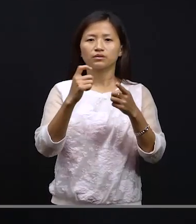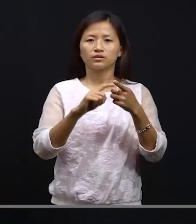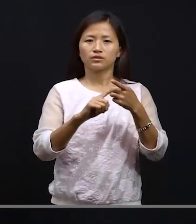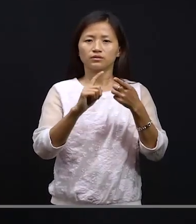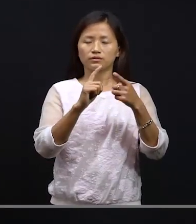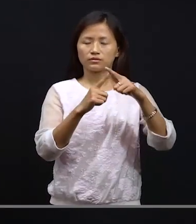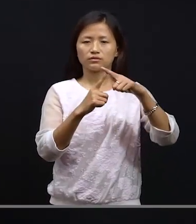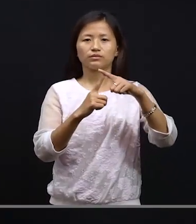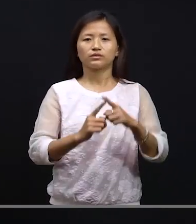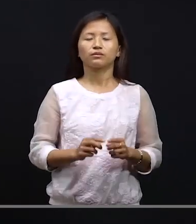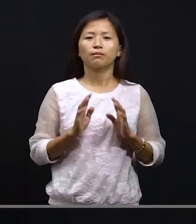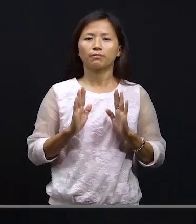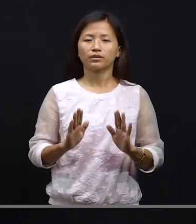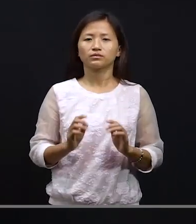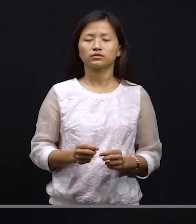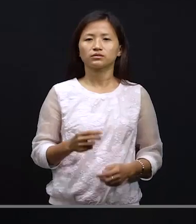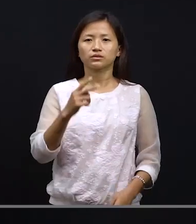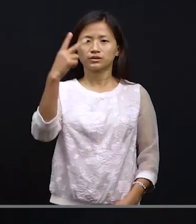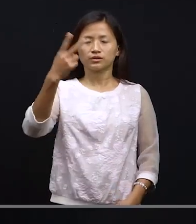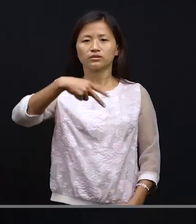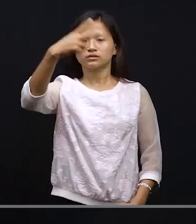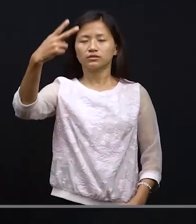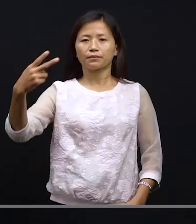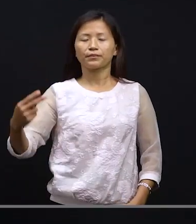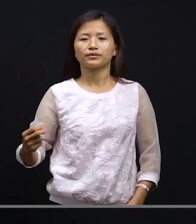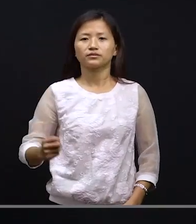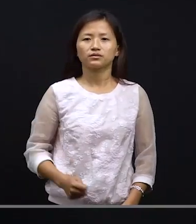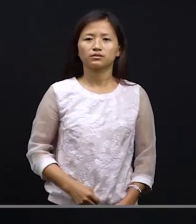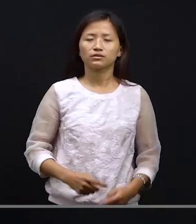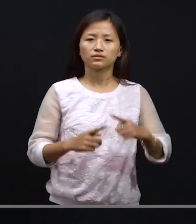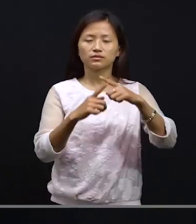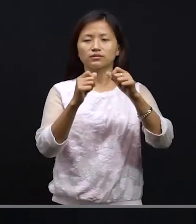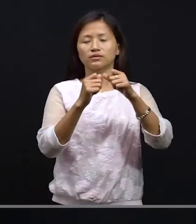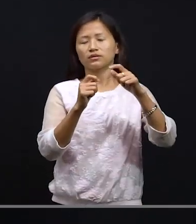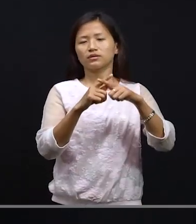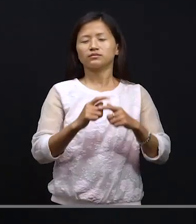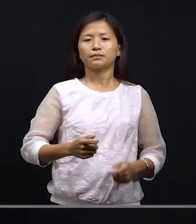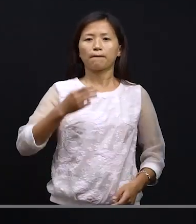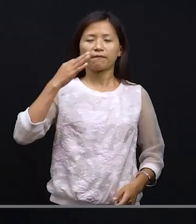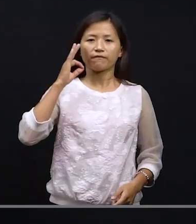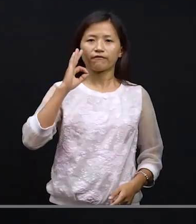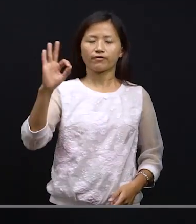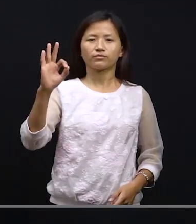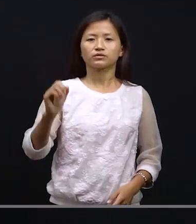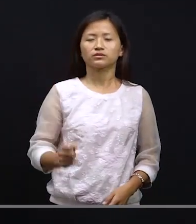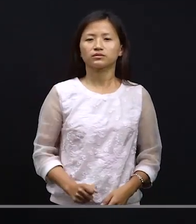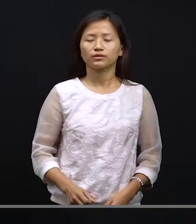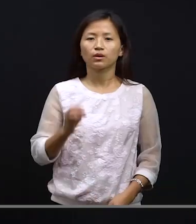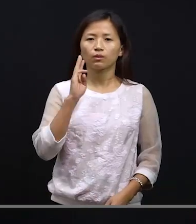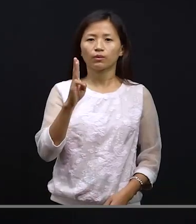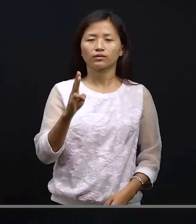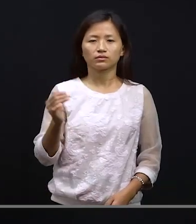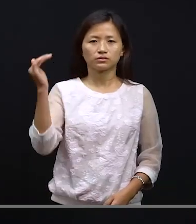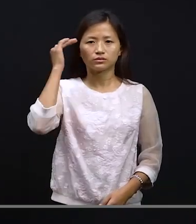was also a painter. You can imagine that. He was a very talented person, and he was also well